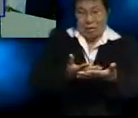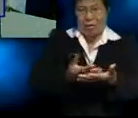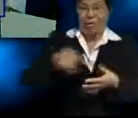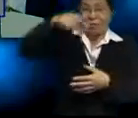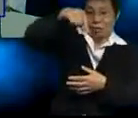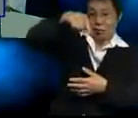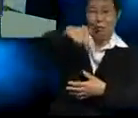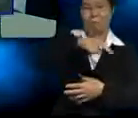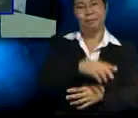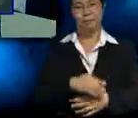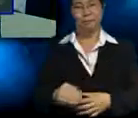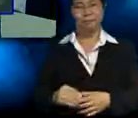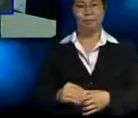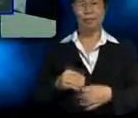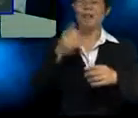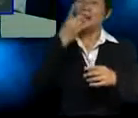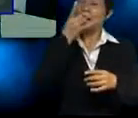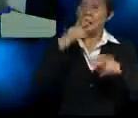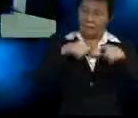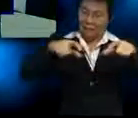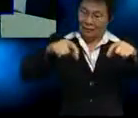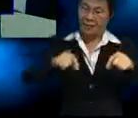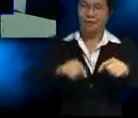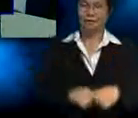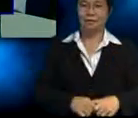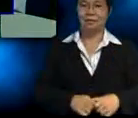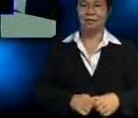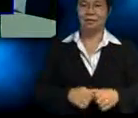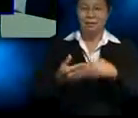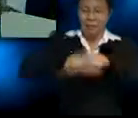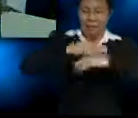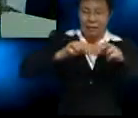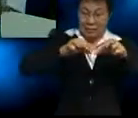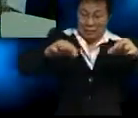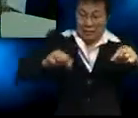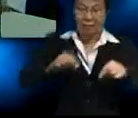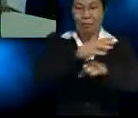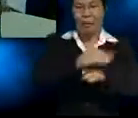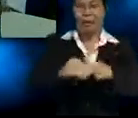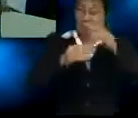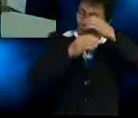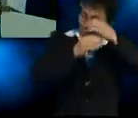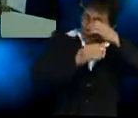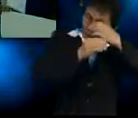dropper, glass slide, cover slips, and